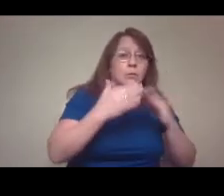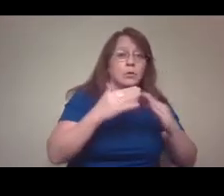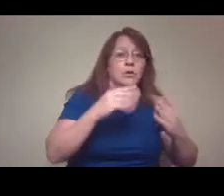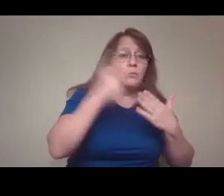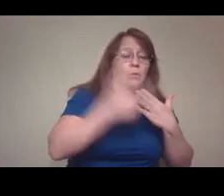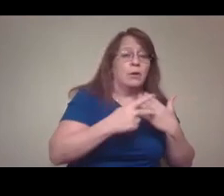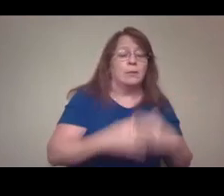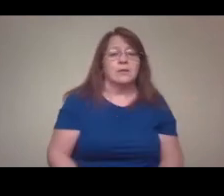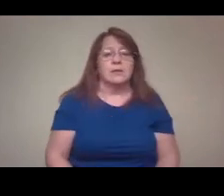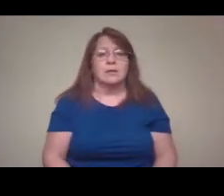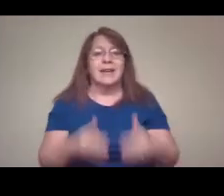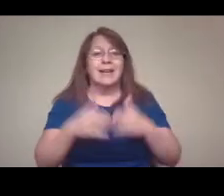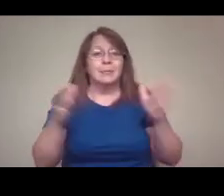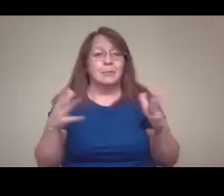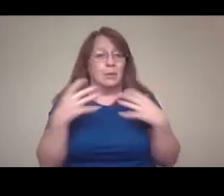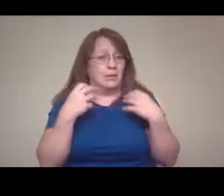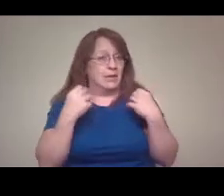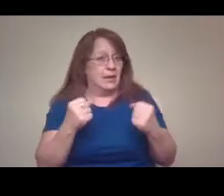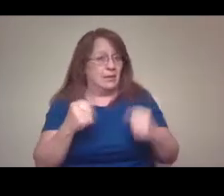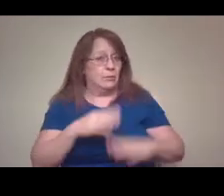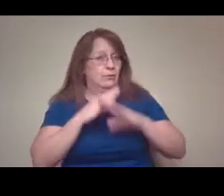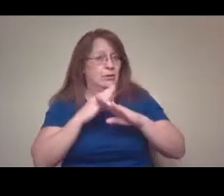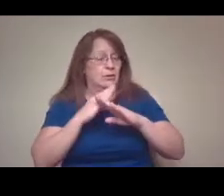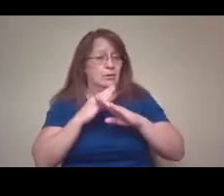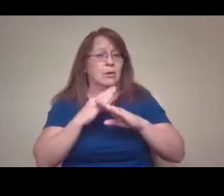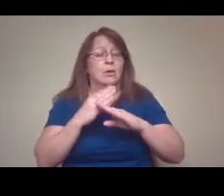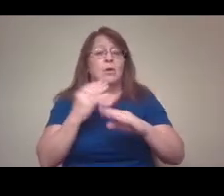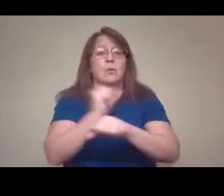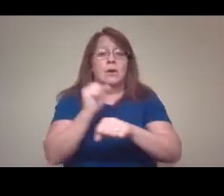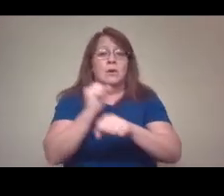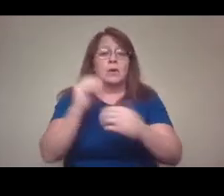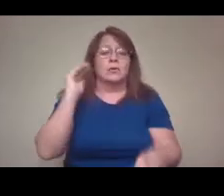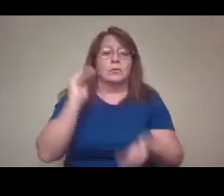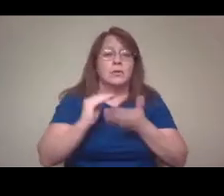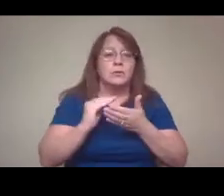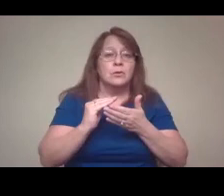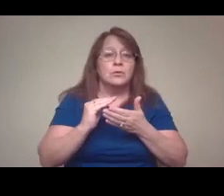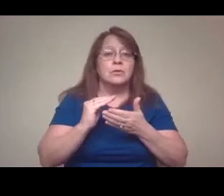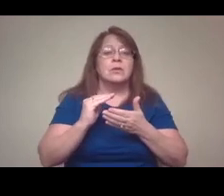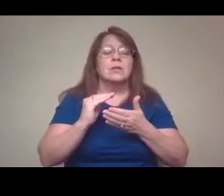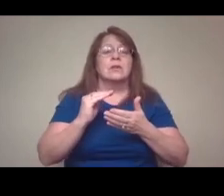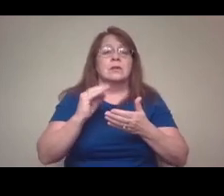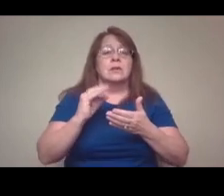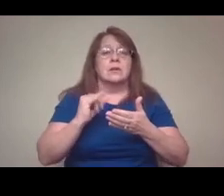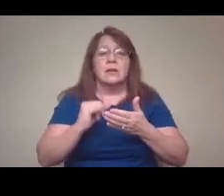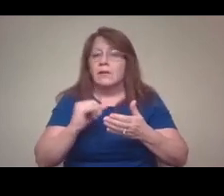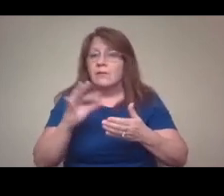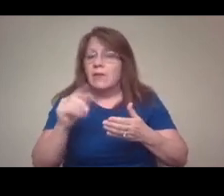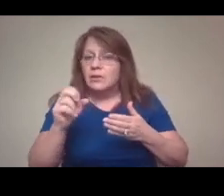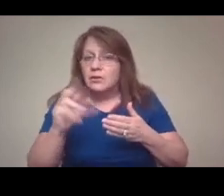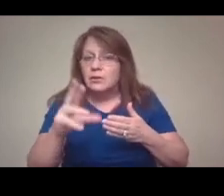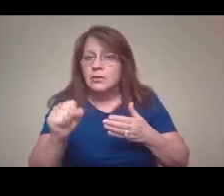In public health prevention, we work to both reduce risk factors and enhance protective factors to support families across all